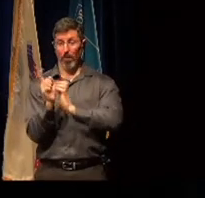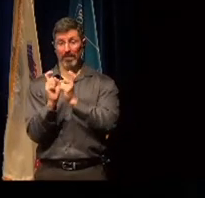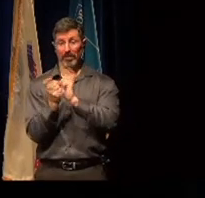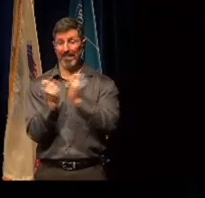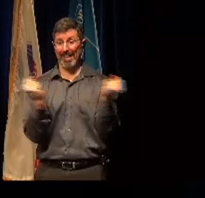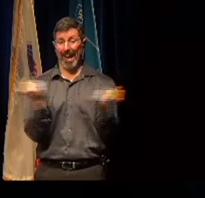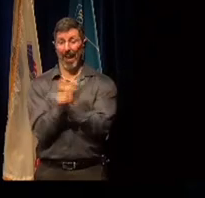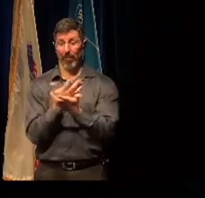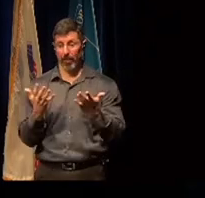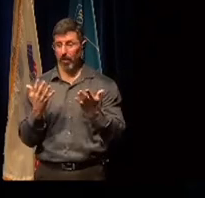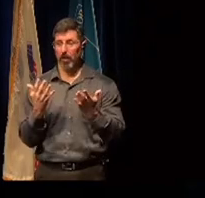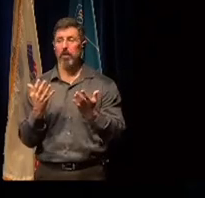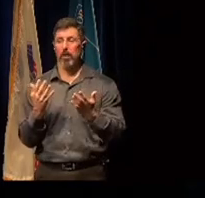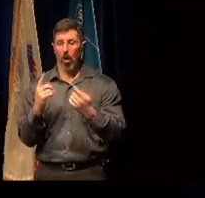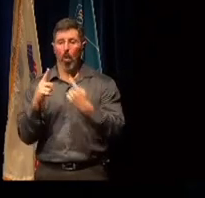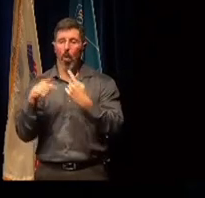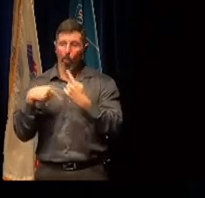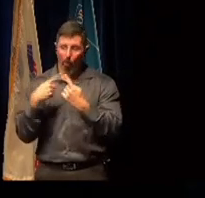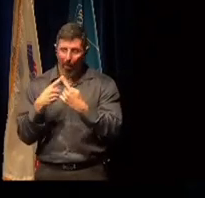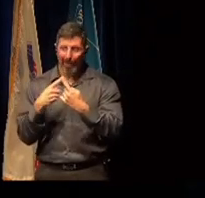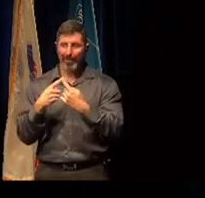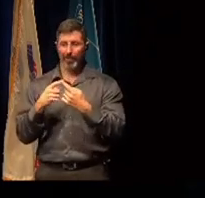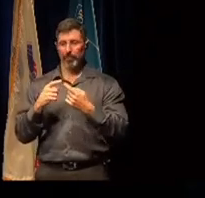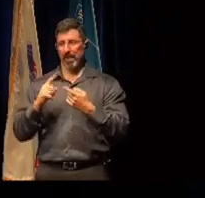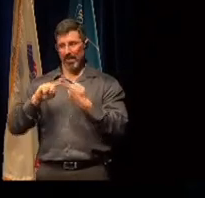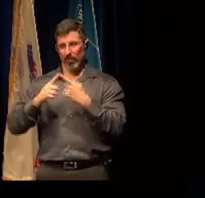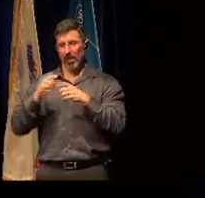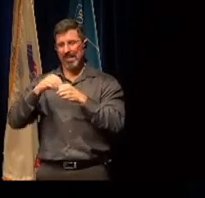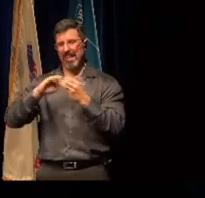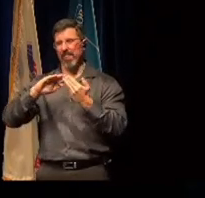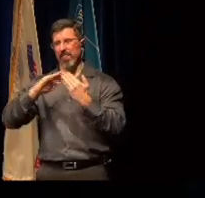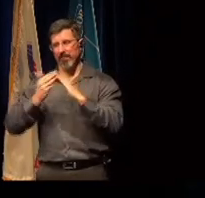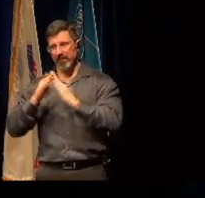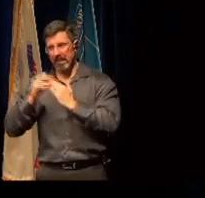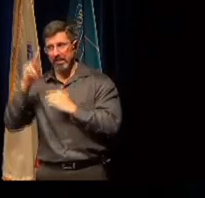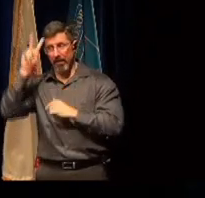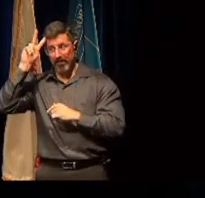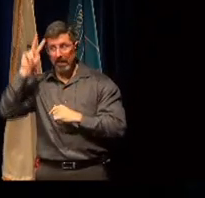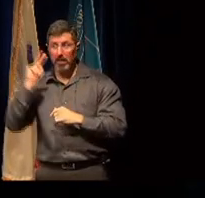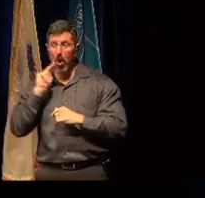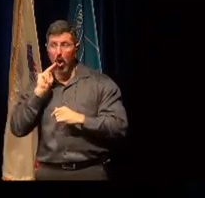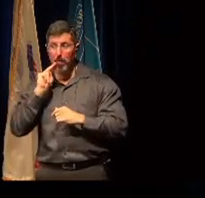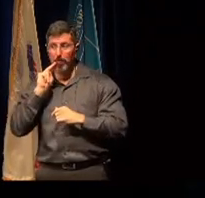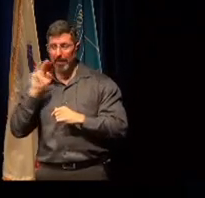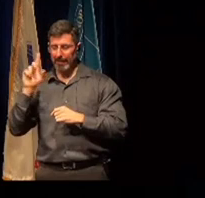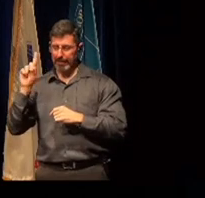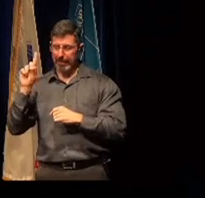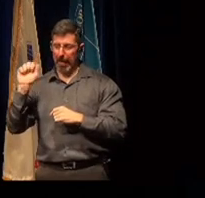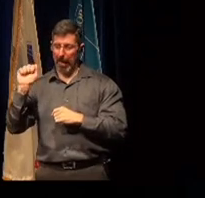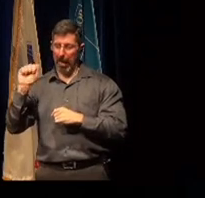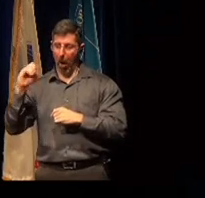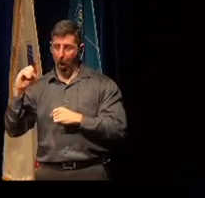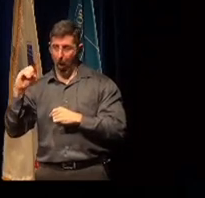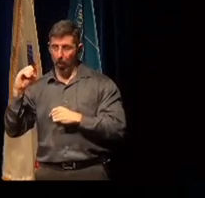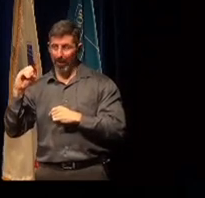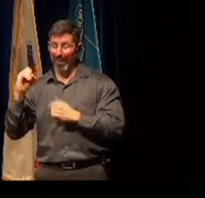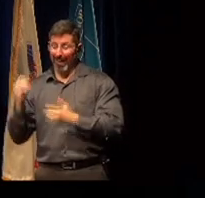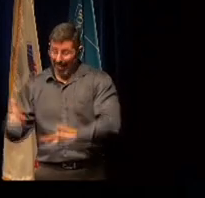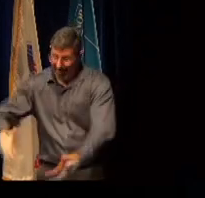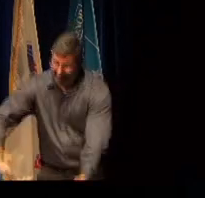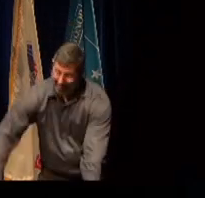his Montagnard battle buddy, Deo, who helped carry him so he could continue to fight and treat casualties while still